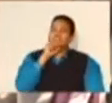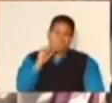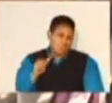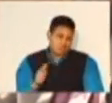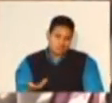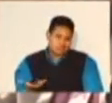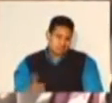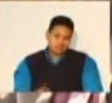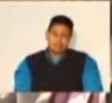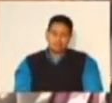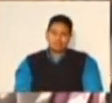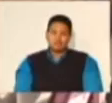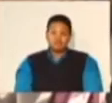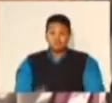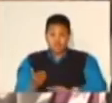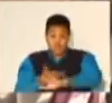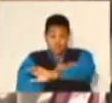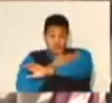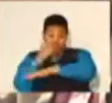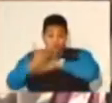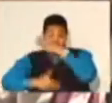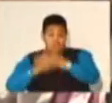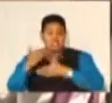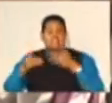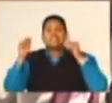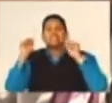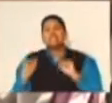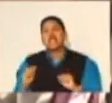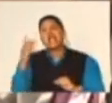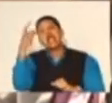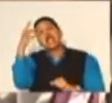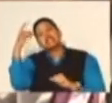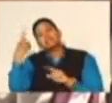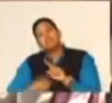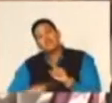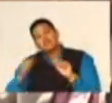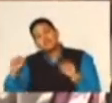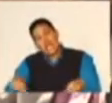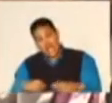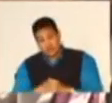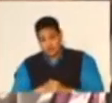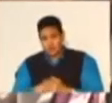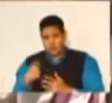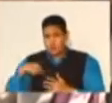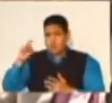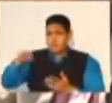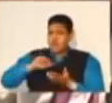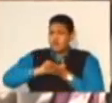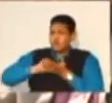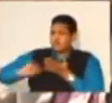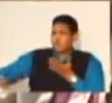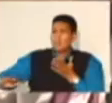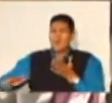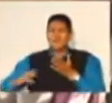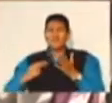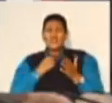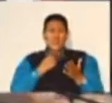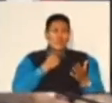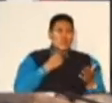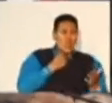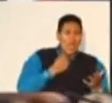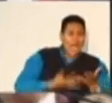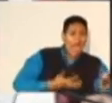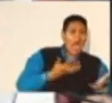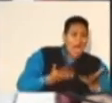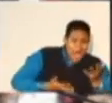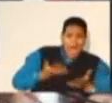where with improved processes, it can take 18 months. We must remove the red tape in order to